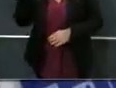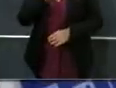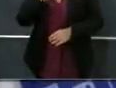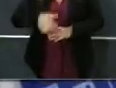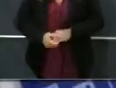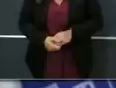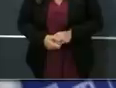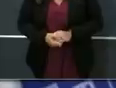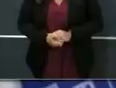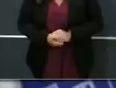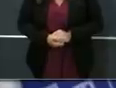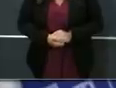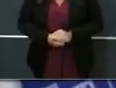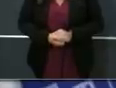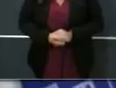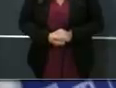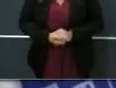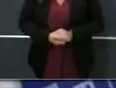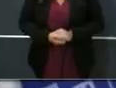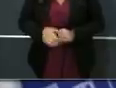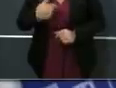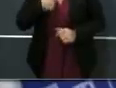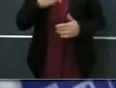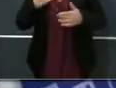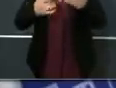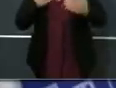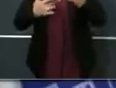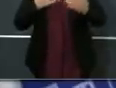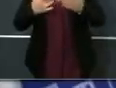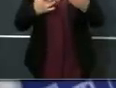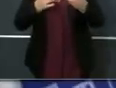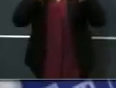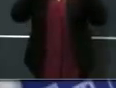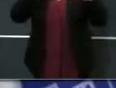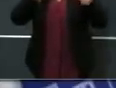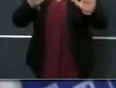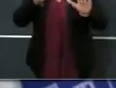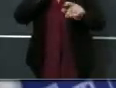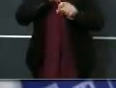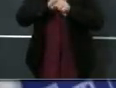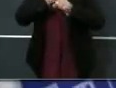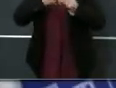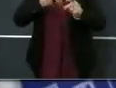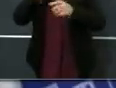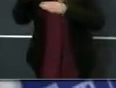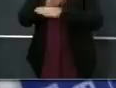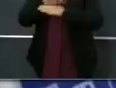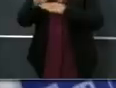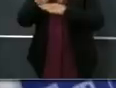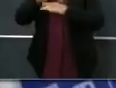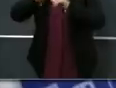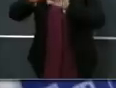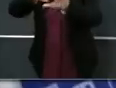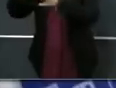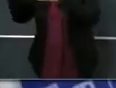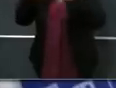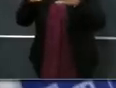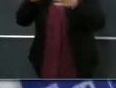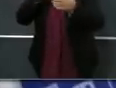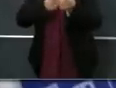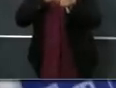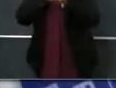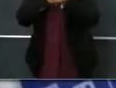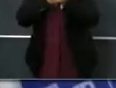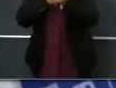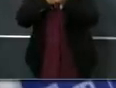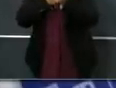So I am excited to be here today to help announce some fabulous commitments from the business and philanthropic communities to support distance learning and